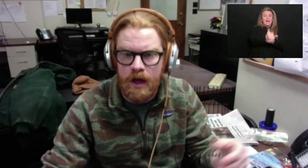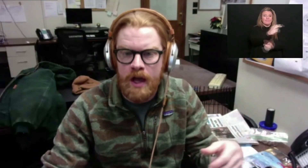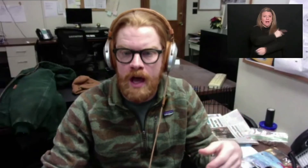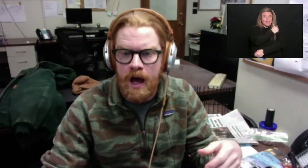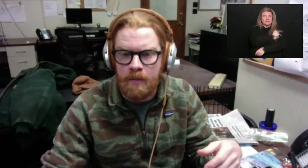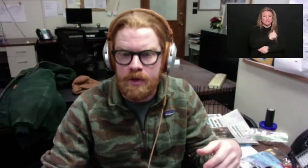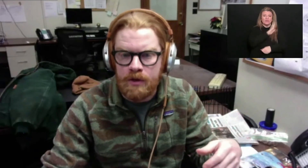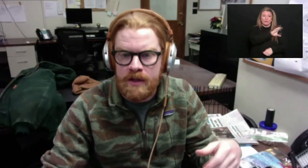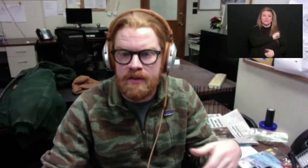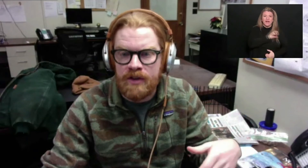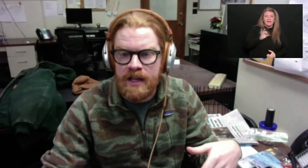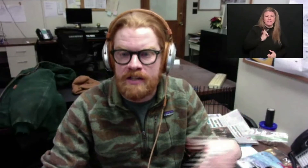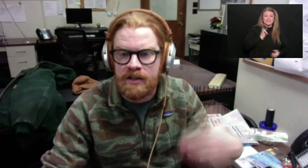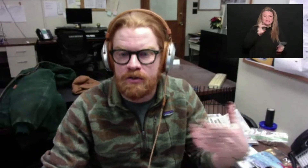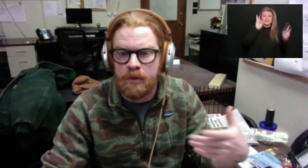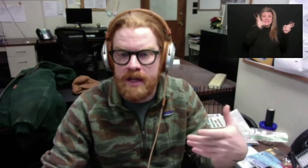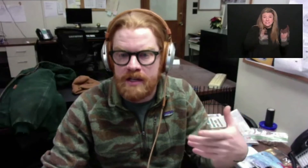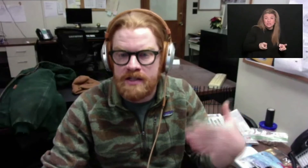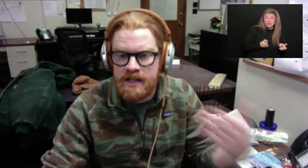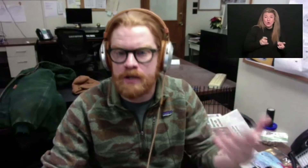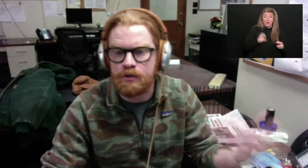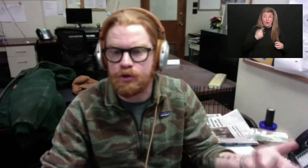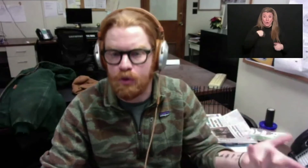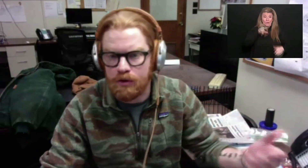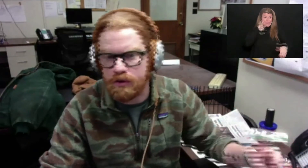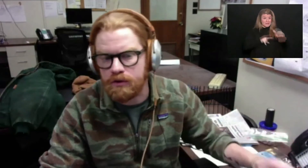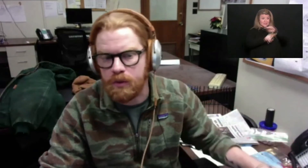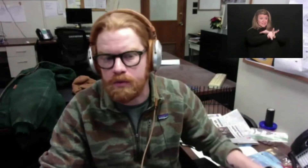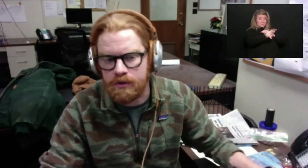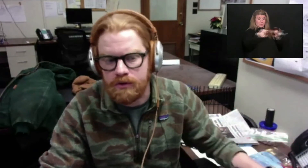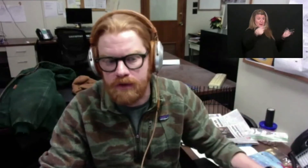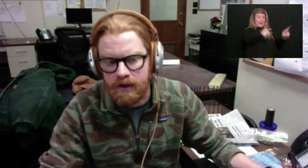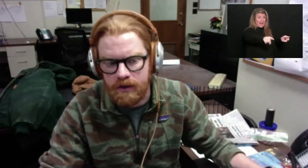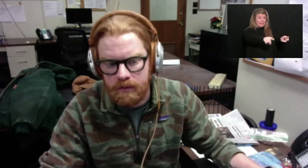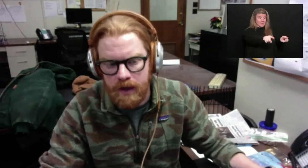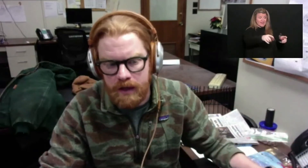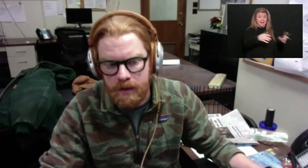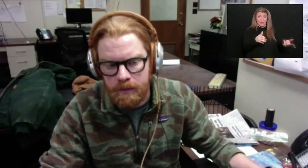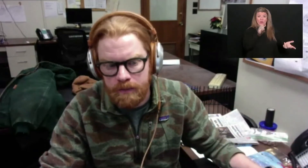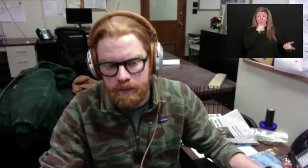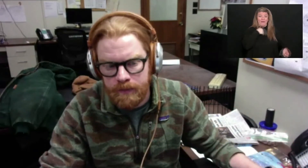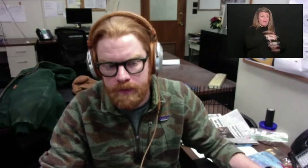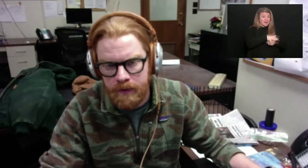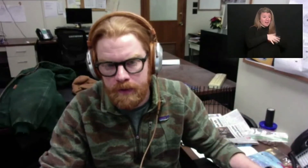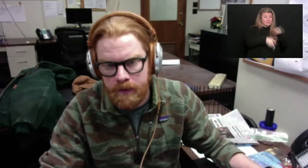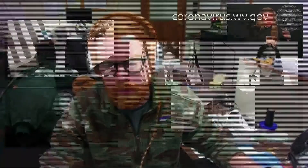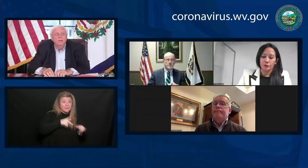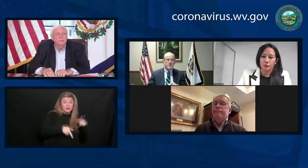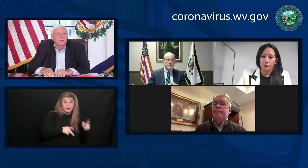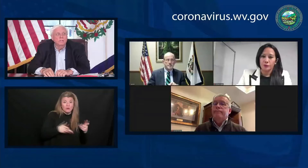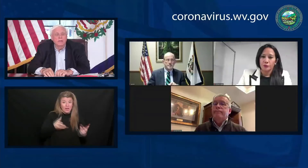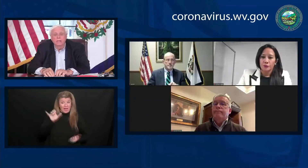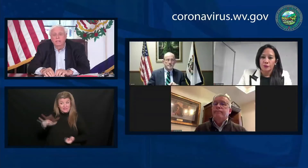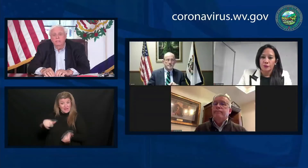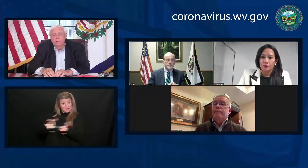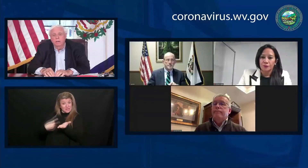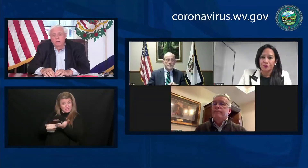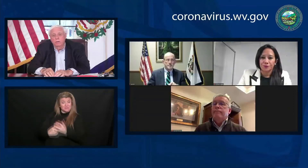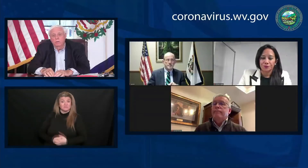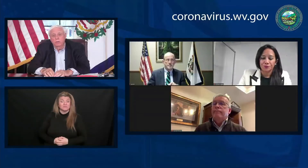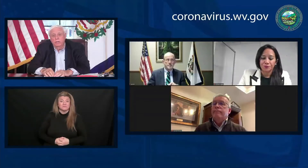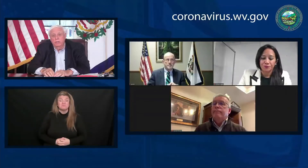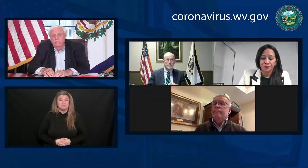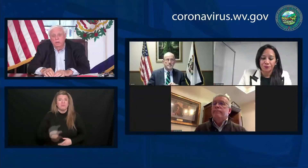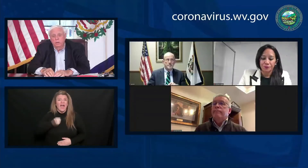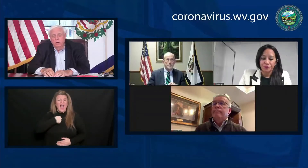concerns, given the anticipated continued shortages we were just discussing. Thank you. Charles, I can answer that one